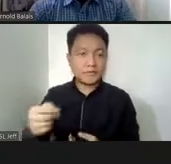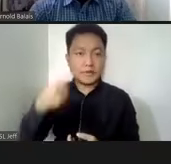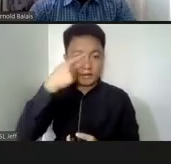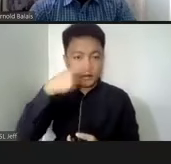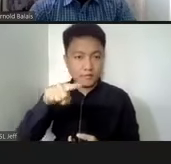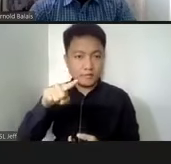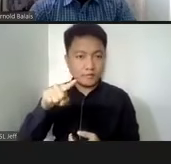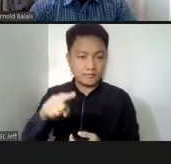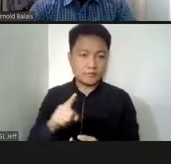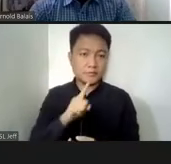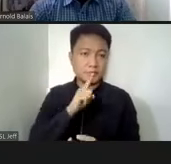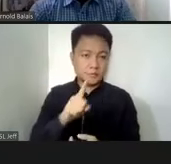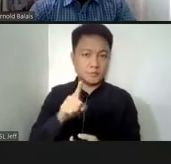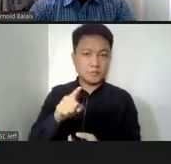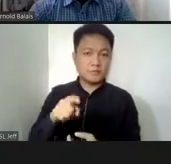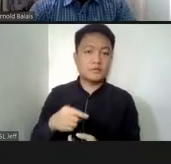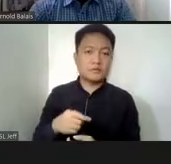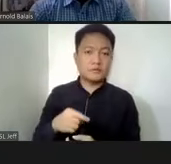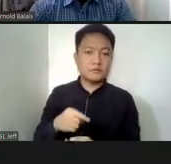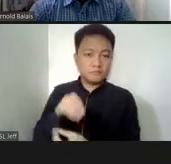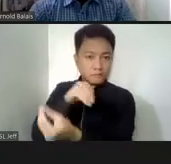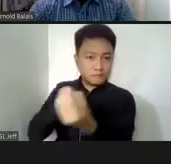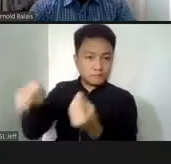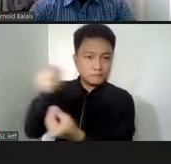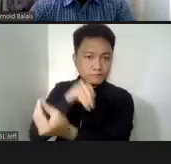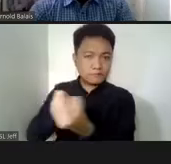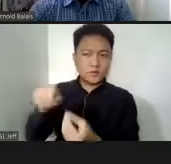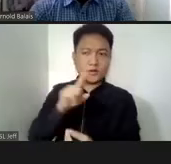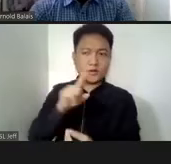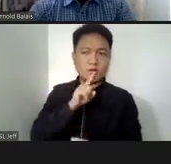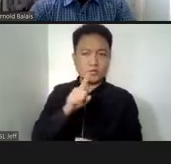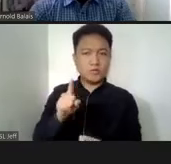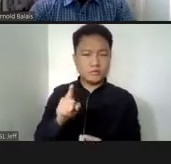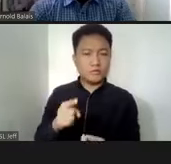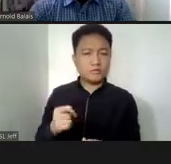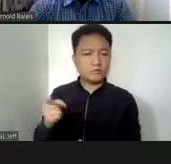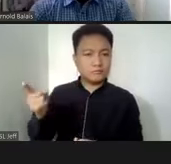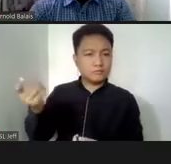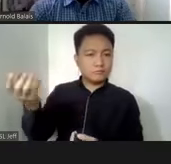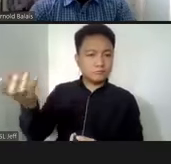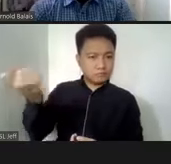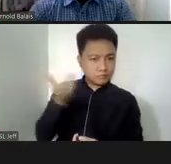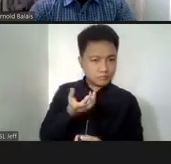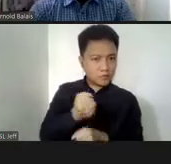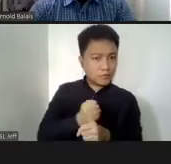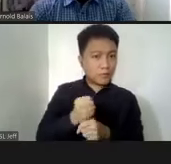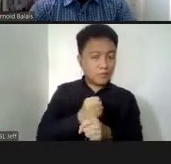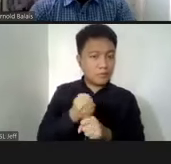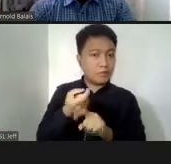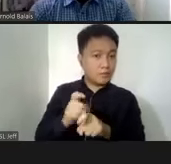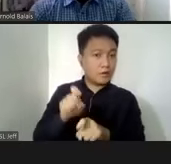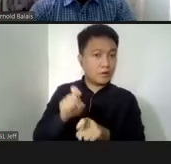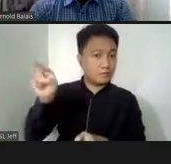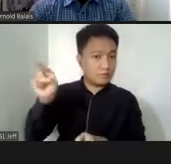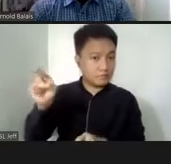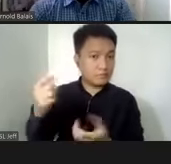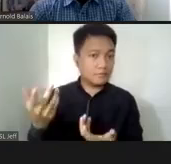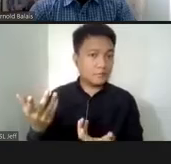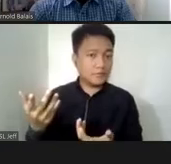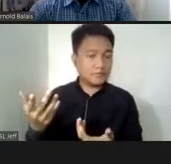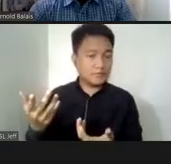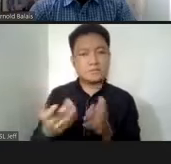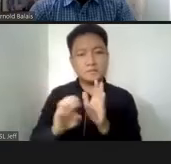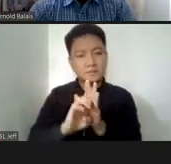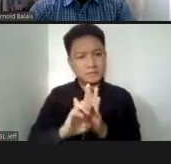could not believe it na yung binil ko from, let's say, kunyari raw, Sagada, hindi pala galing sa Sagada. So this is to the detriment of our